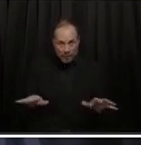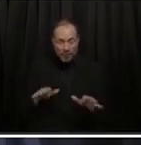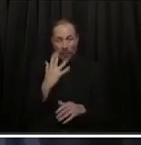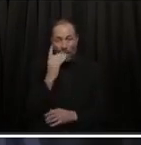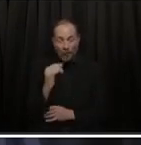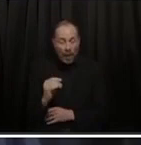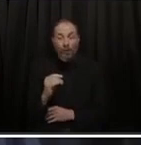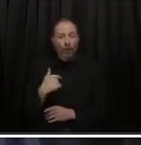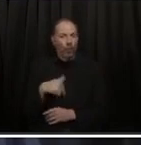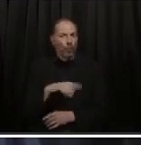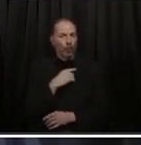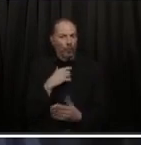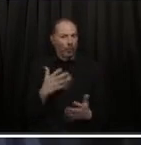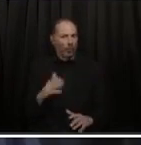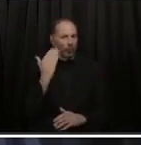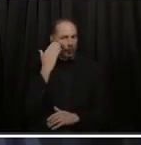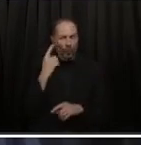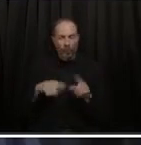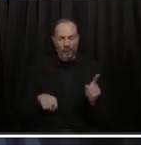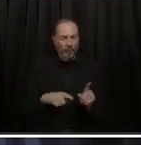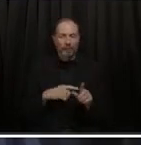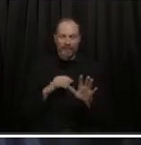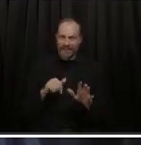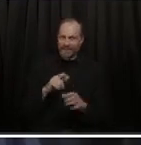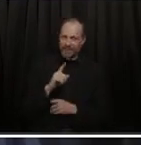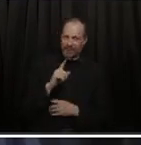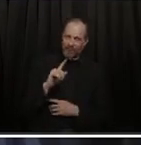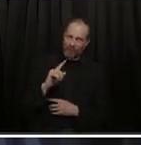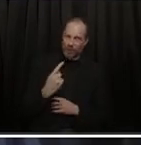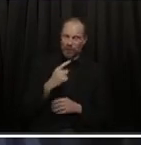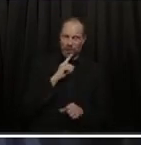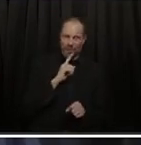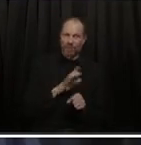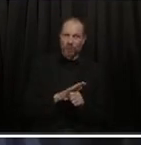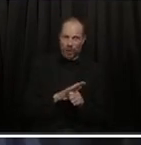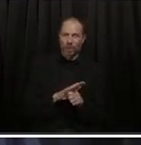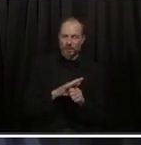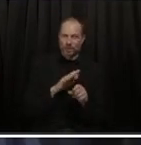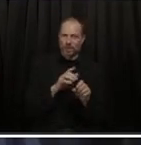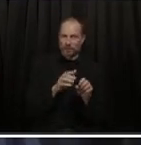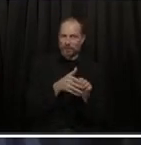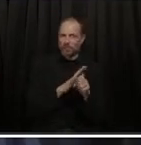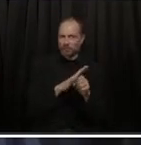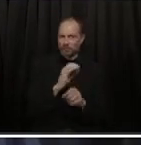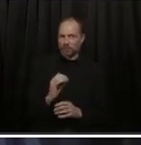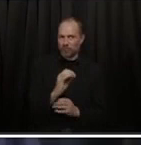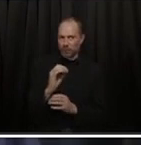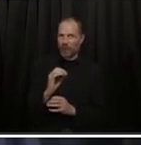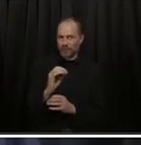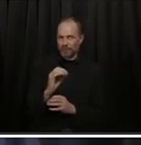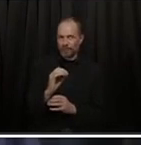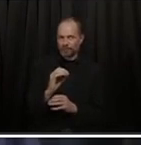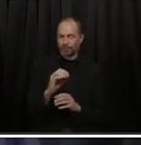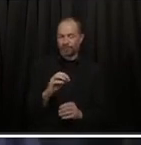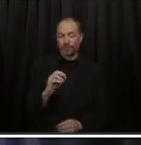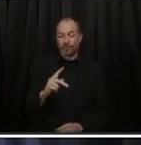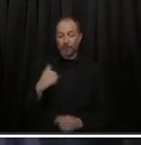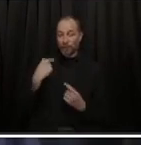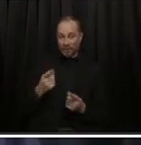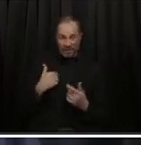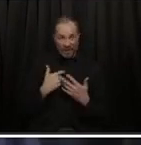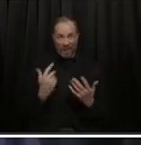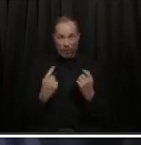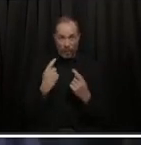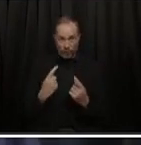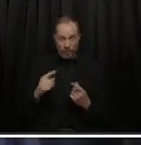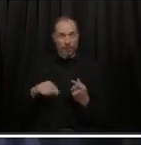mean it's non-existent, but this is the first confirmed case, and it is a return traveler. So far, there's a lot of questions, of course,